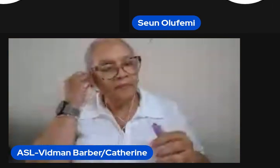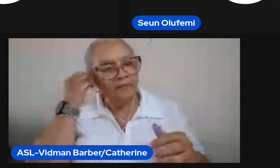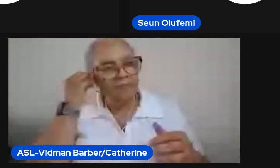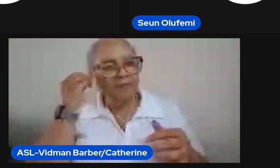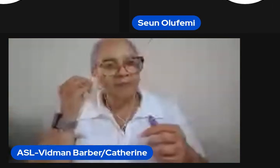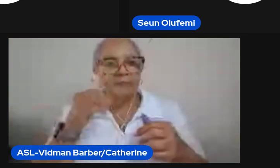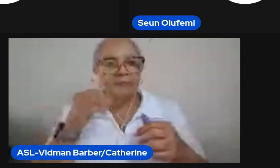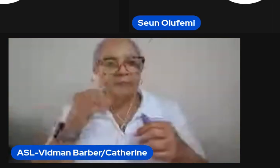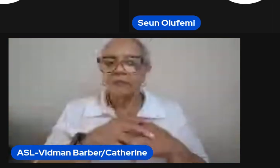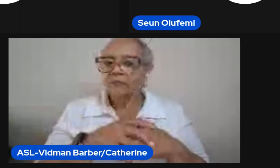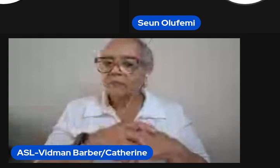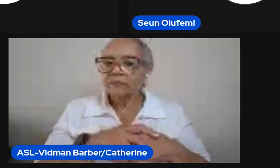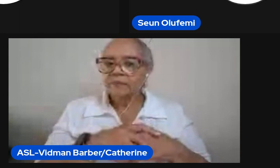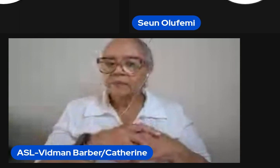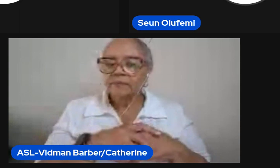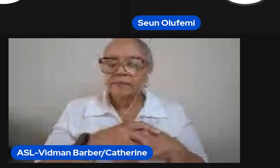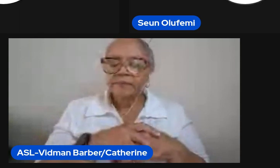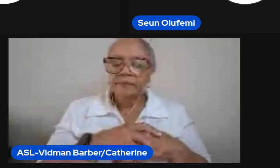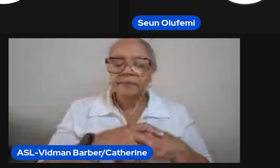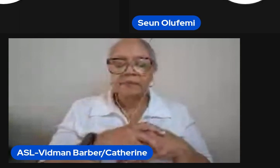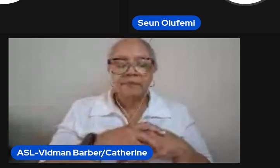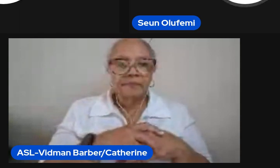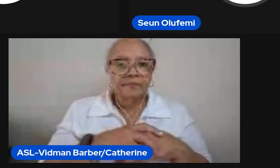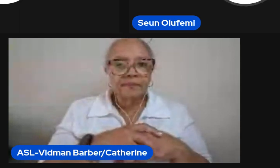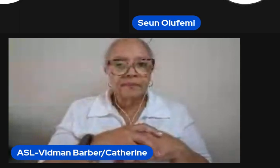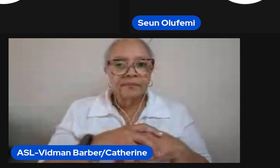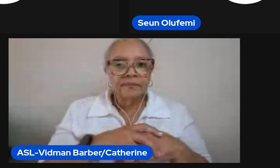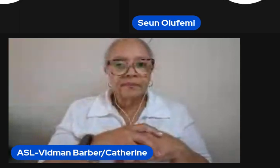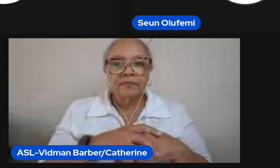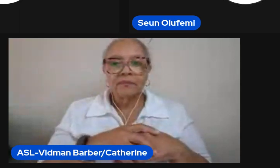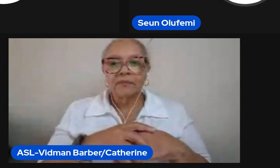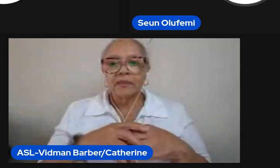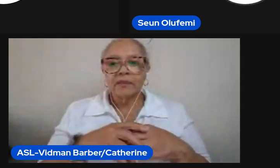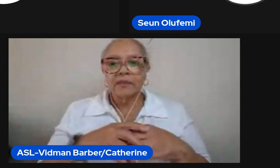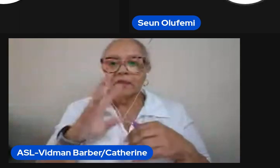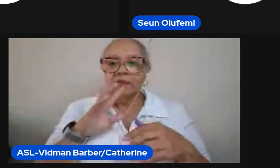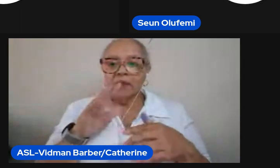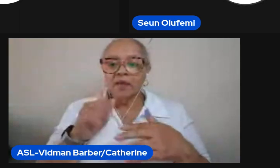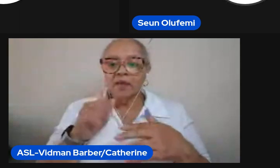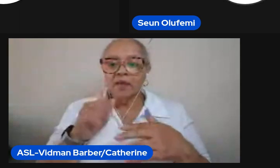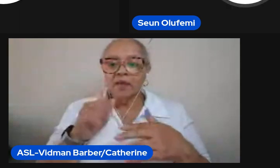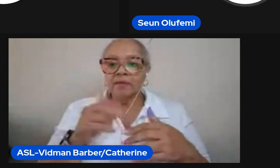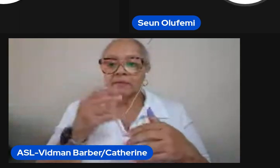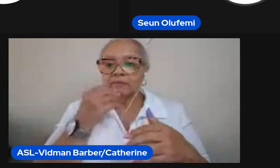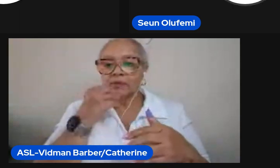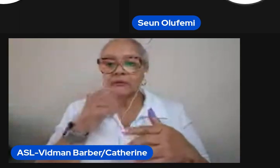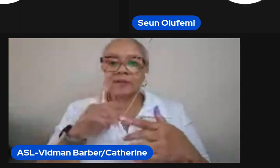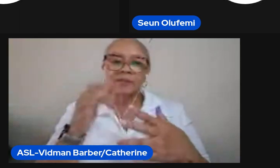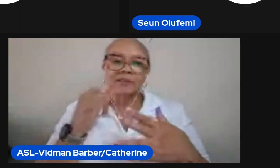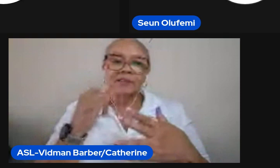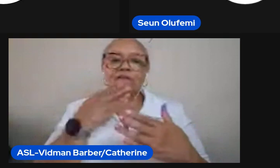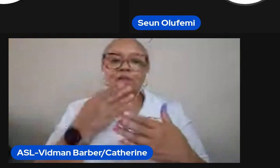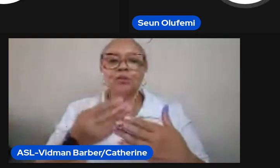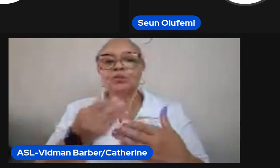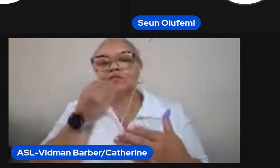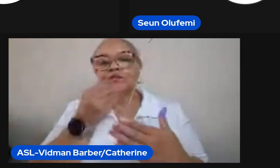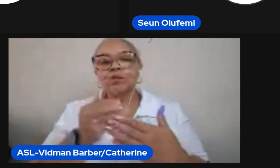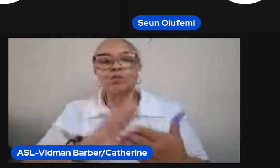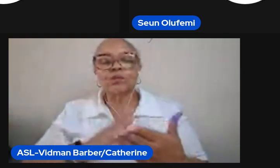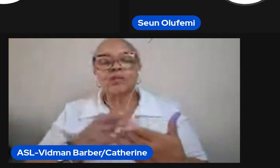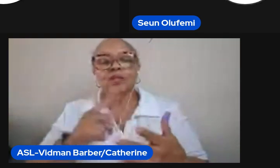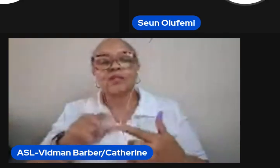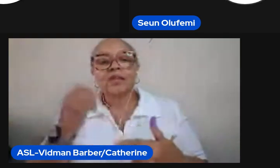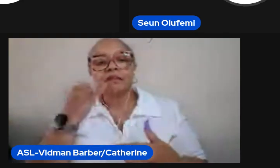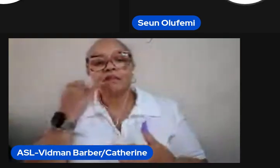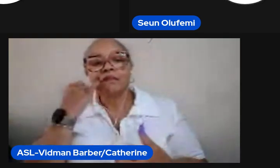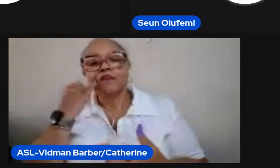uh, um, food, food cooking. So if you cook, somebody must eat. So when you develop vaccine, somebody must take it. It